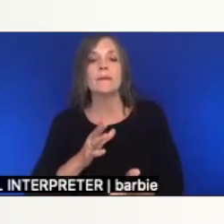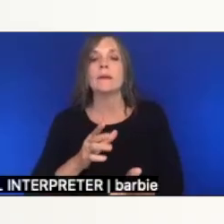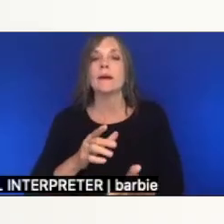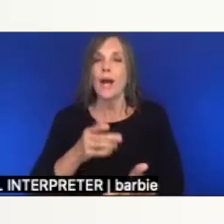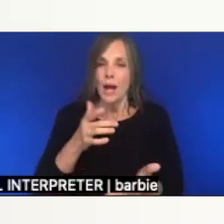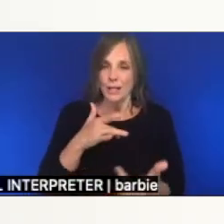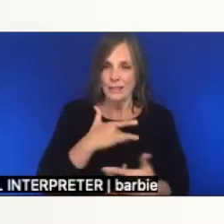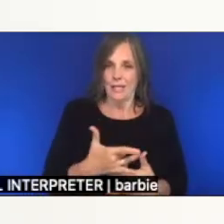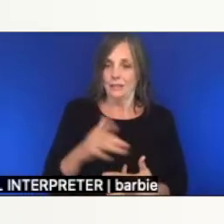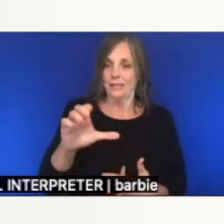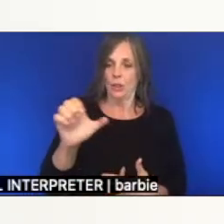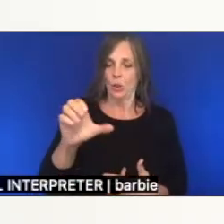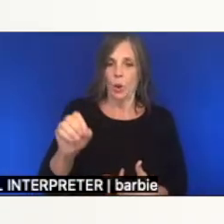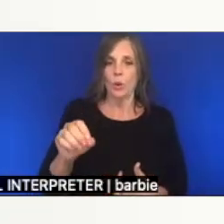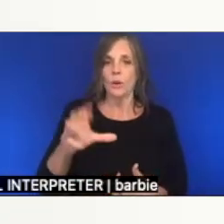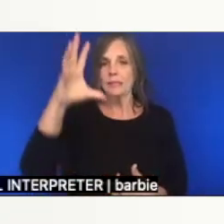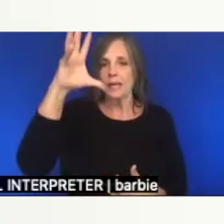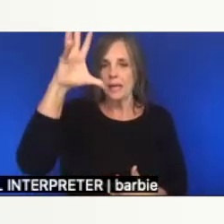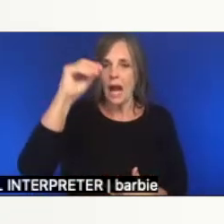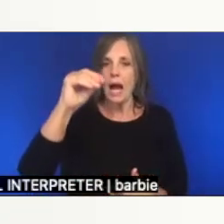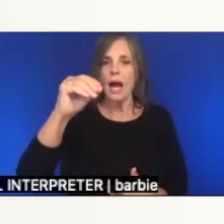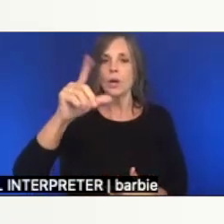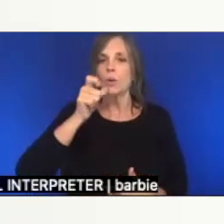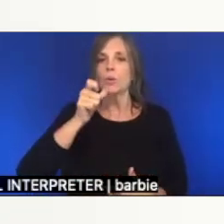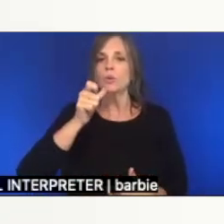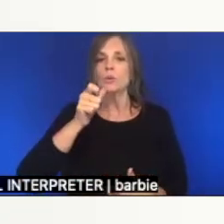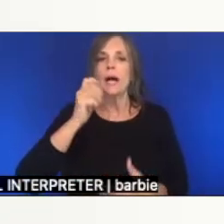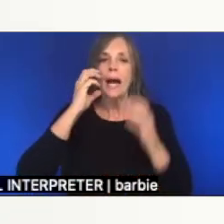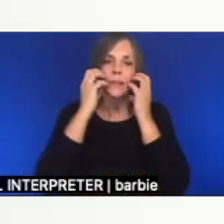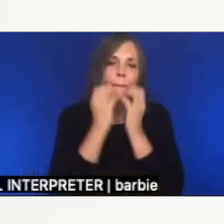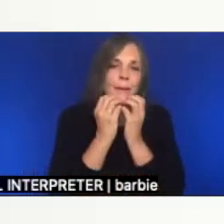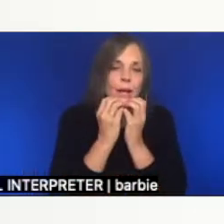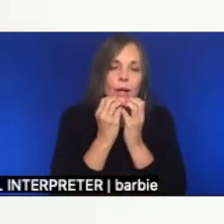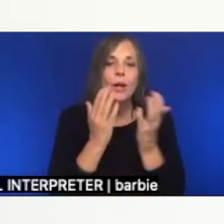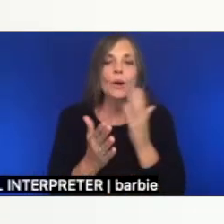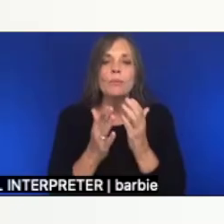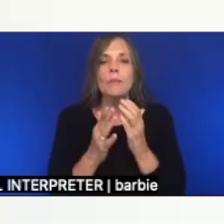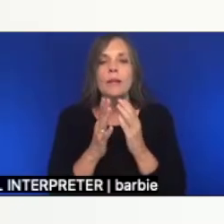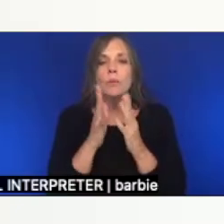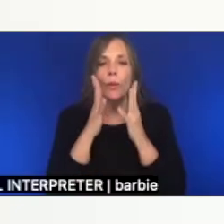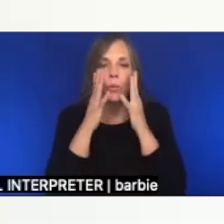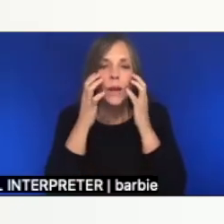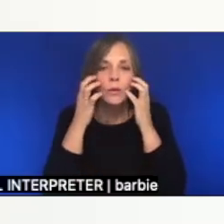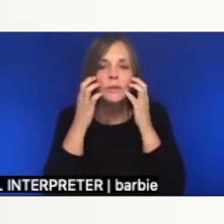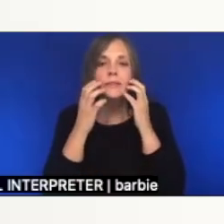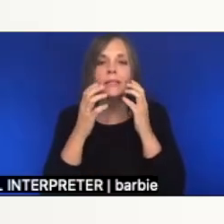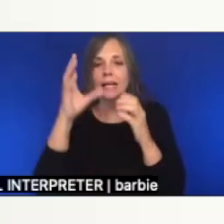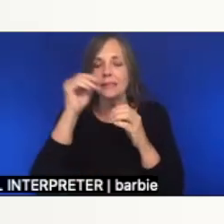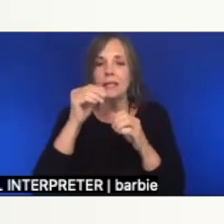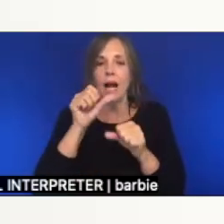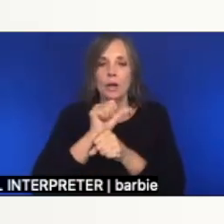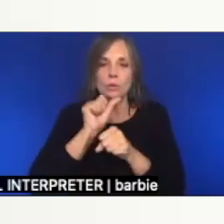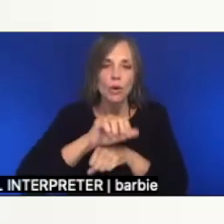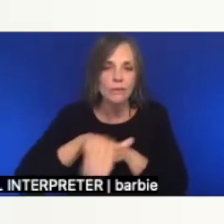wrinkles, because he's used to work at night, he's this guy super all into work. So we need to go away from that, we